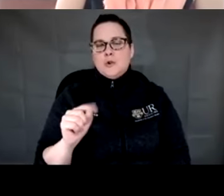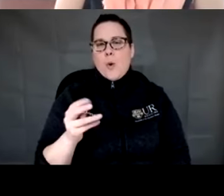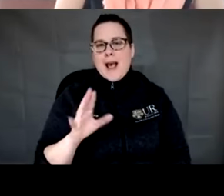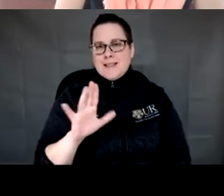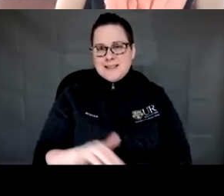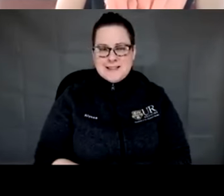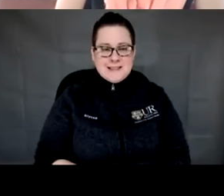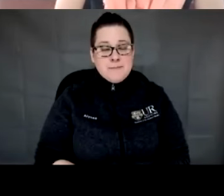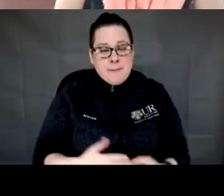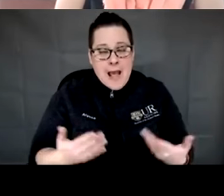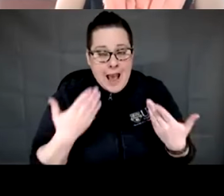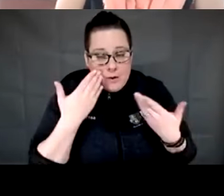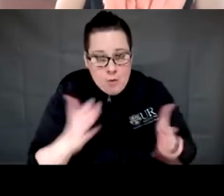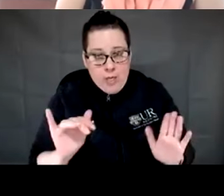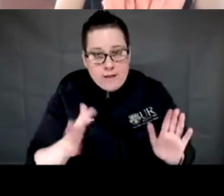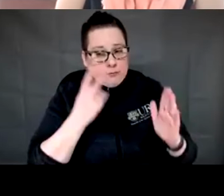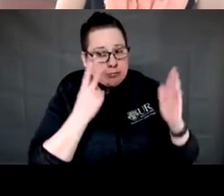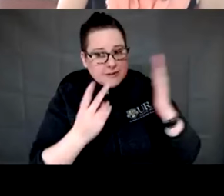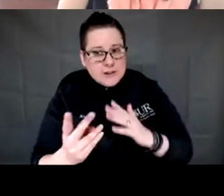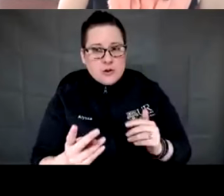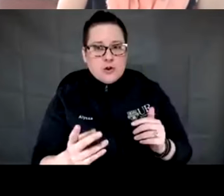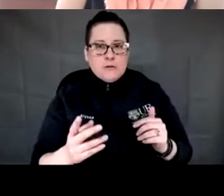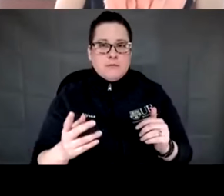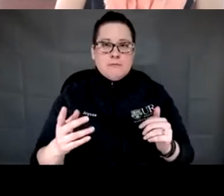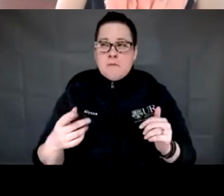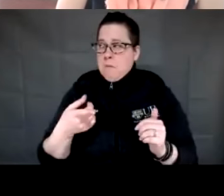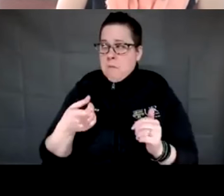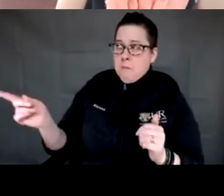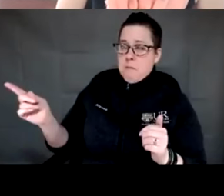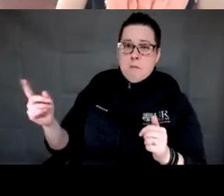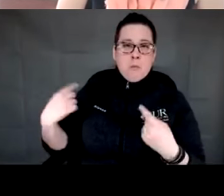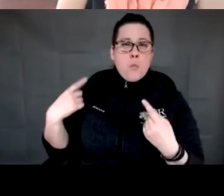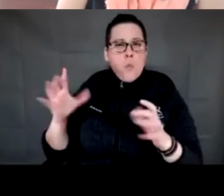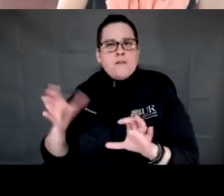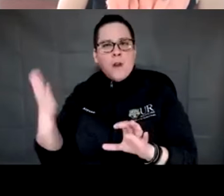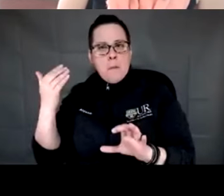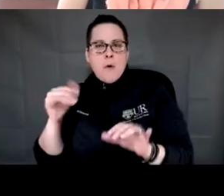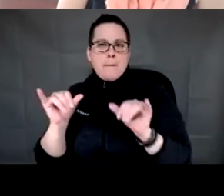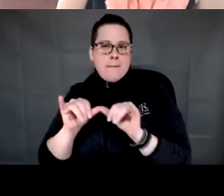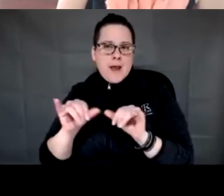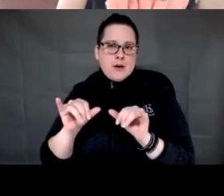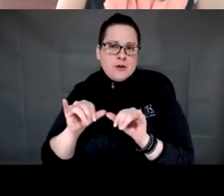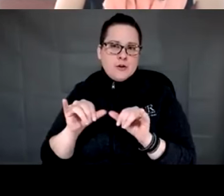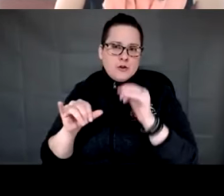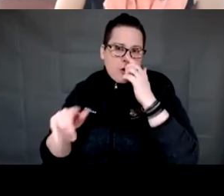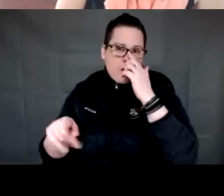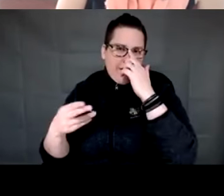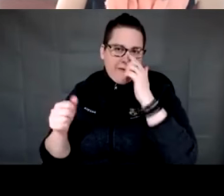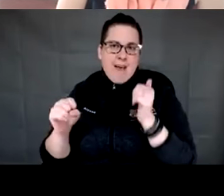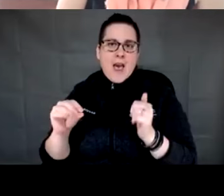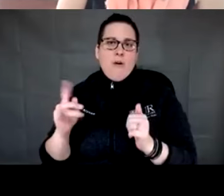know that, because in experiments that others, including myself, have done, where we measured the Fano factor or related